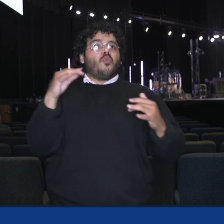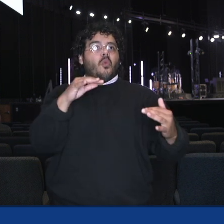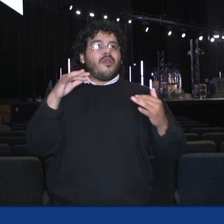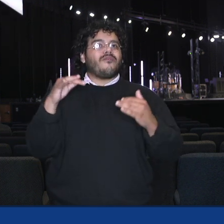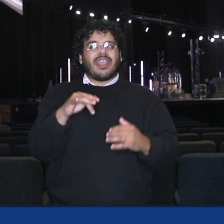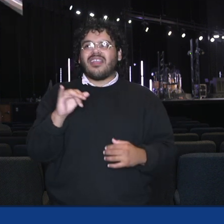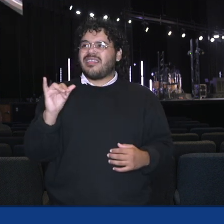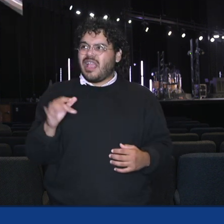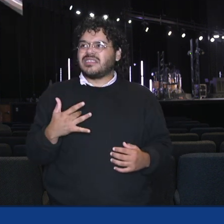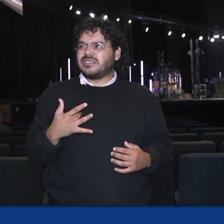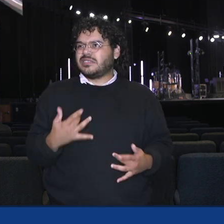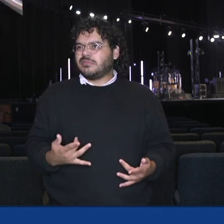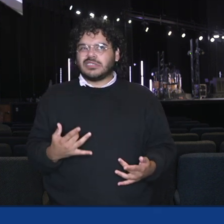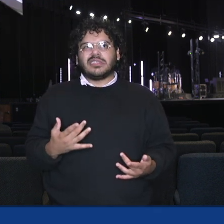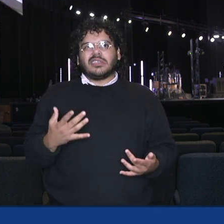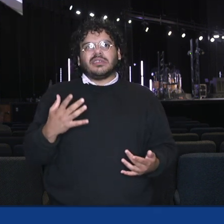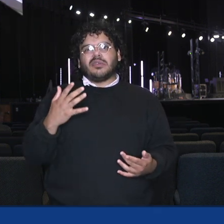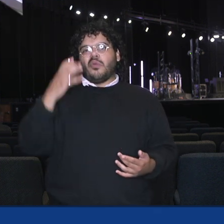church, right?